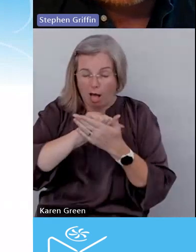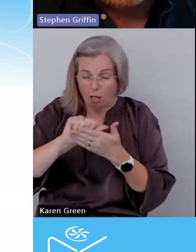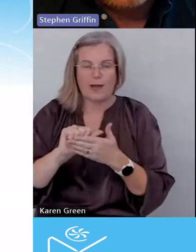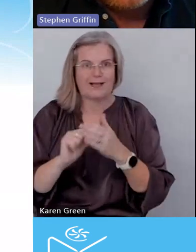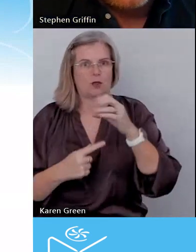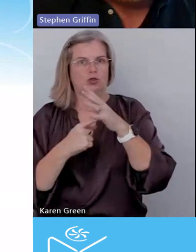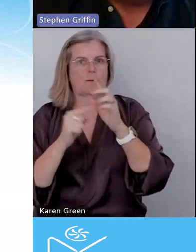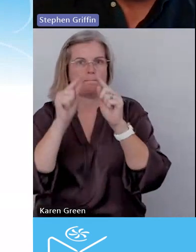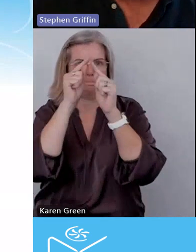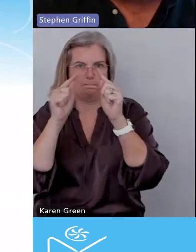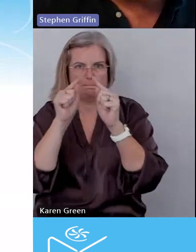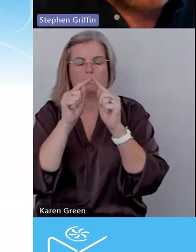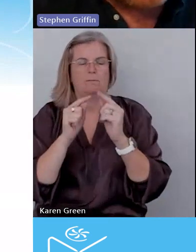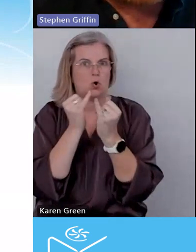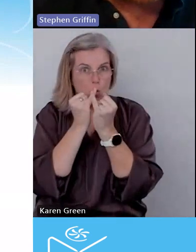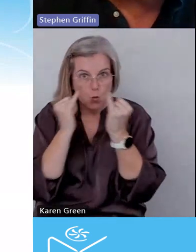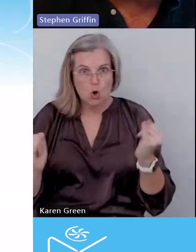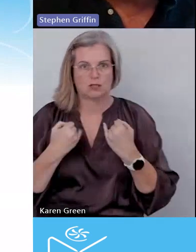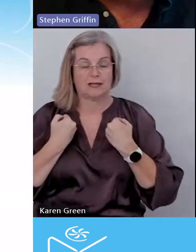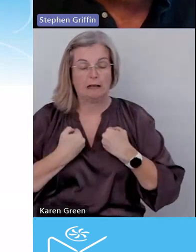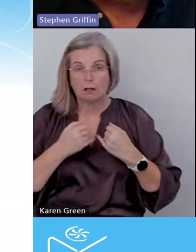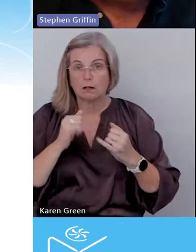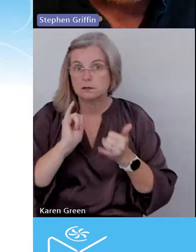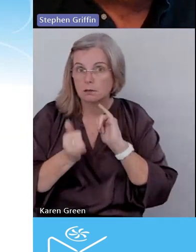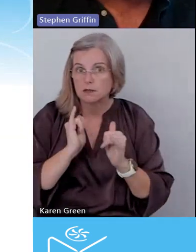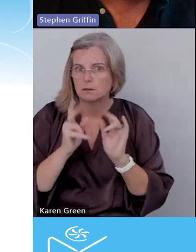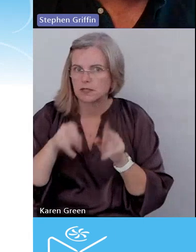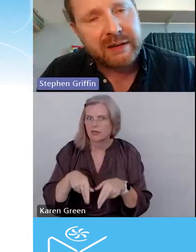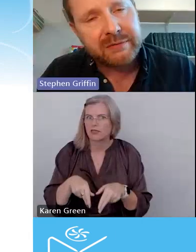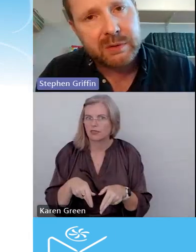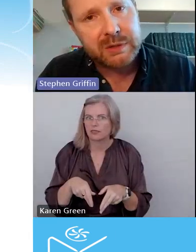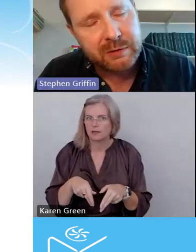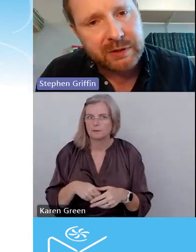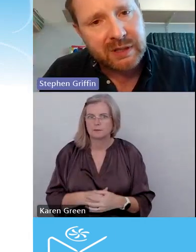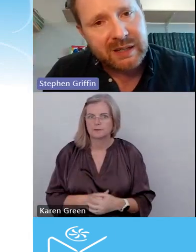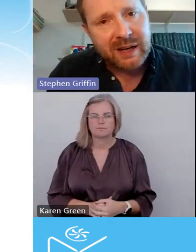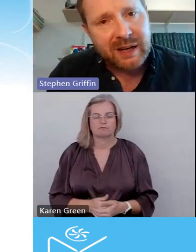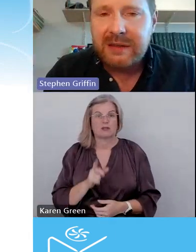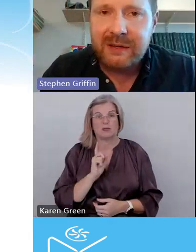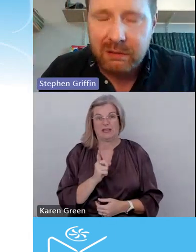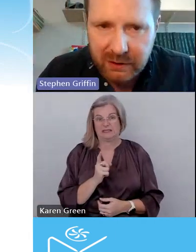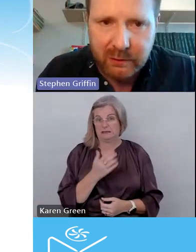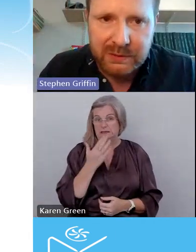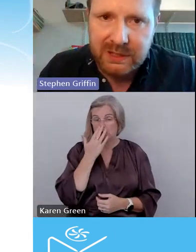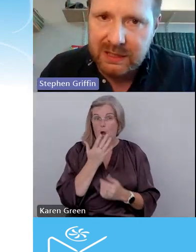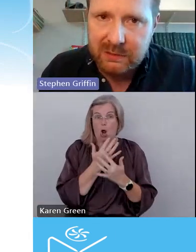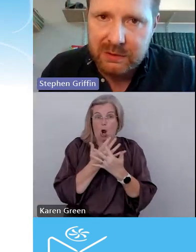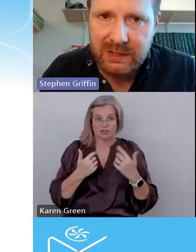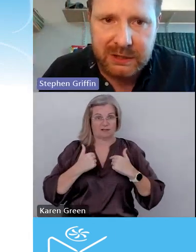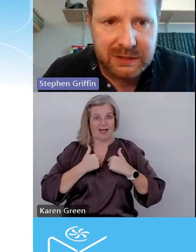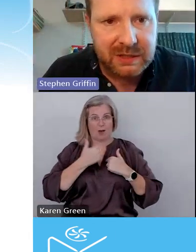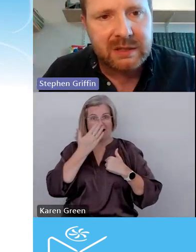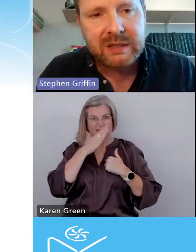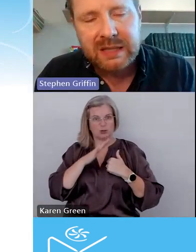okay? And this is a problem because a lot of the attitudes that we have towards children are that they're not vulnerable to these sorts